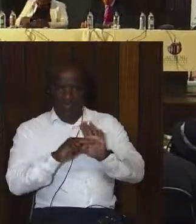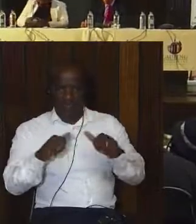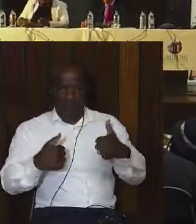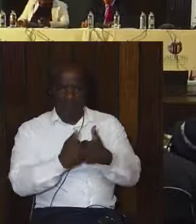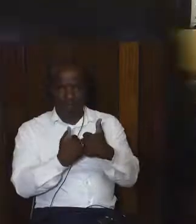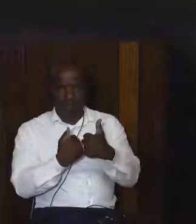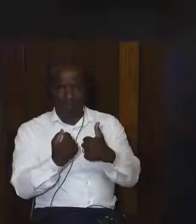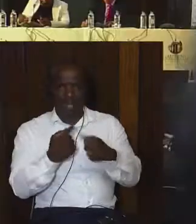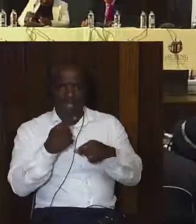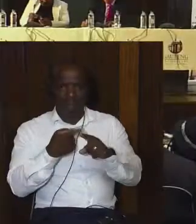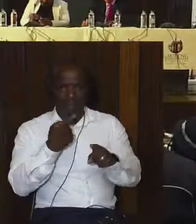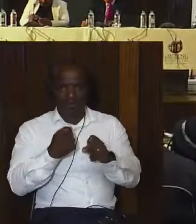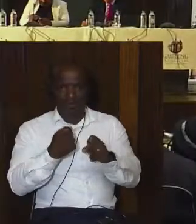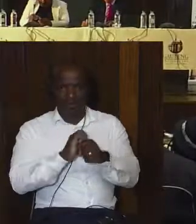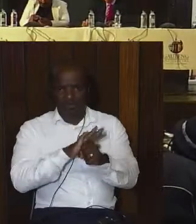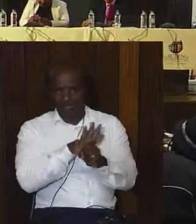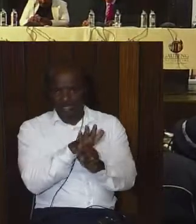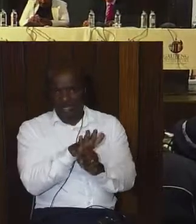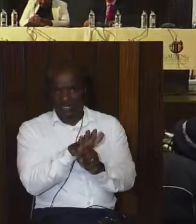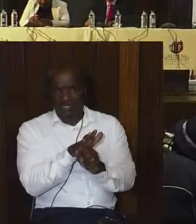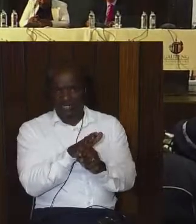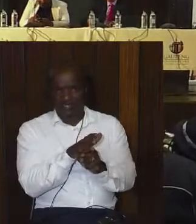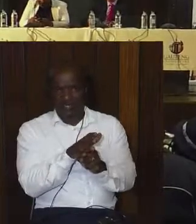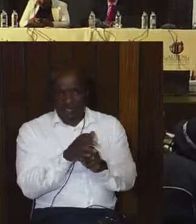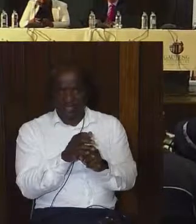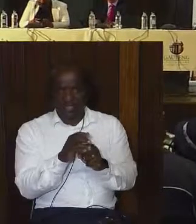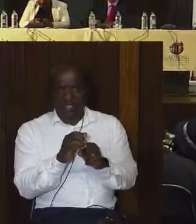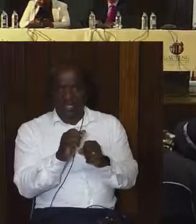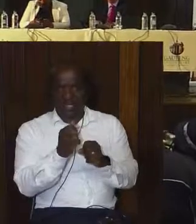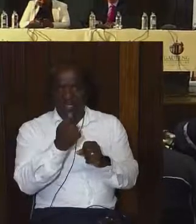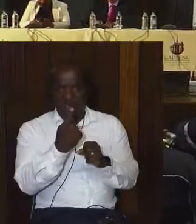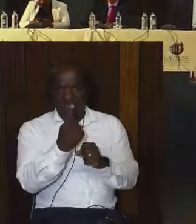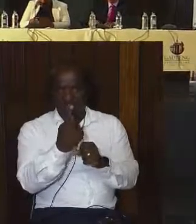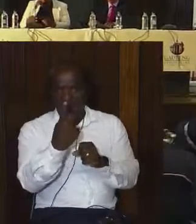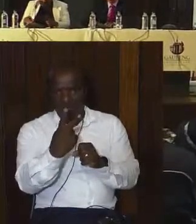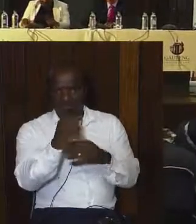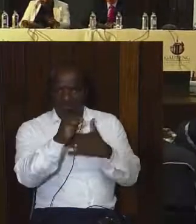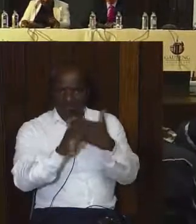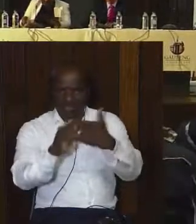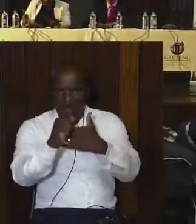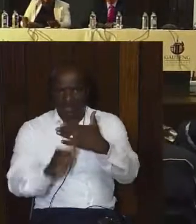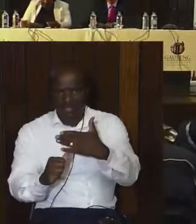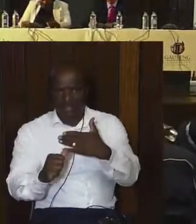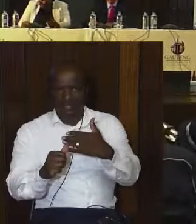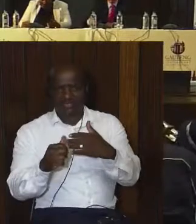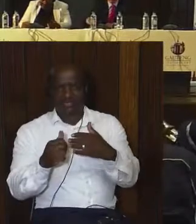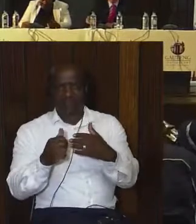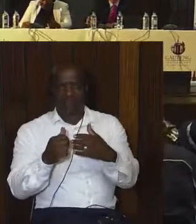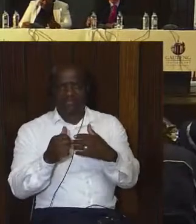COVID-19 to quarter 1, 2, and 3, as the MEC has indicated that